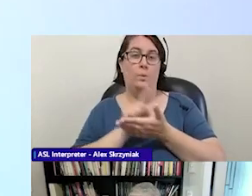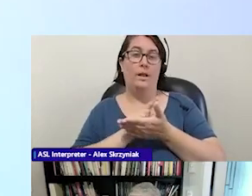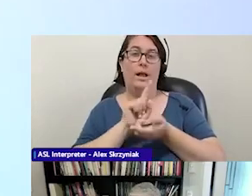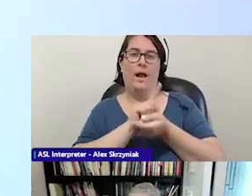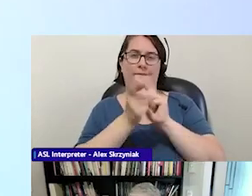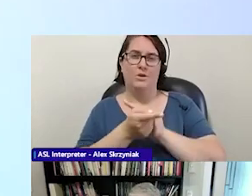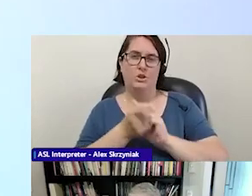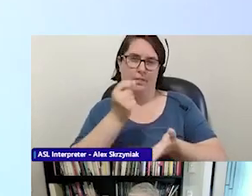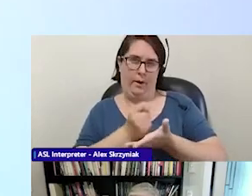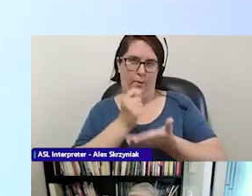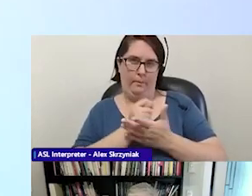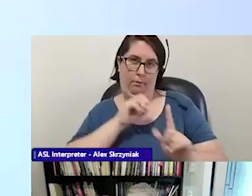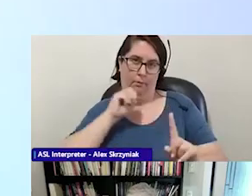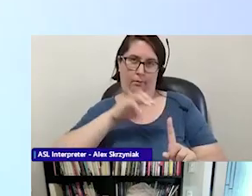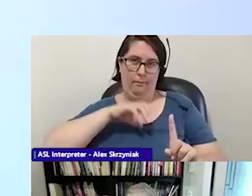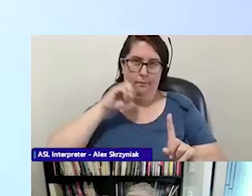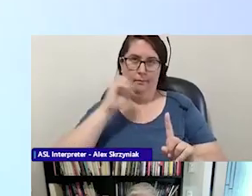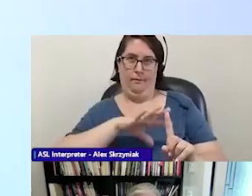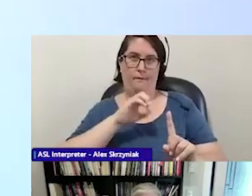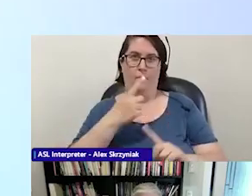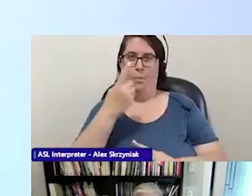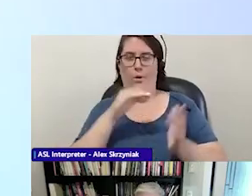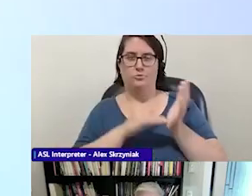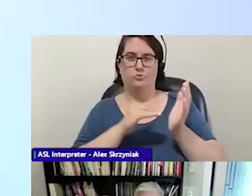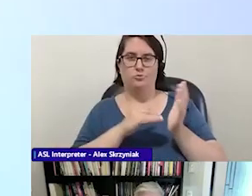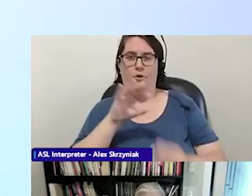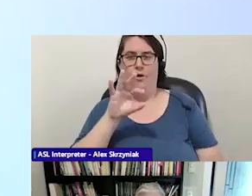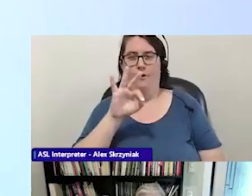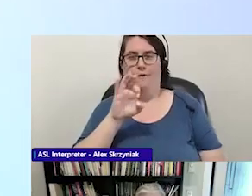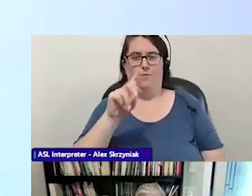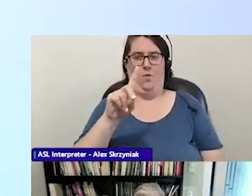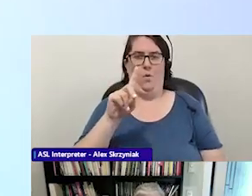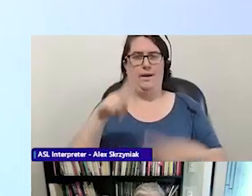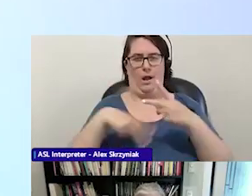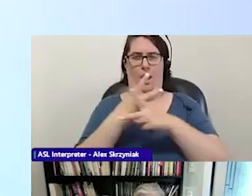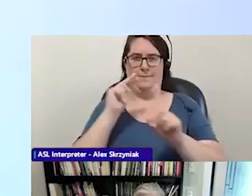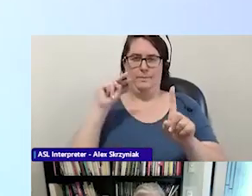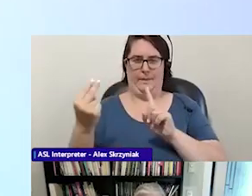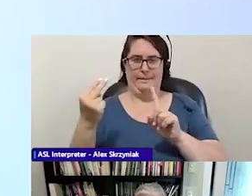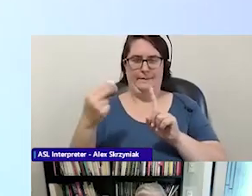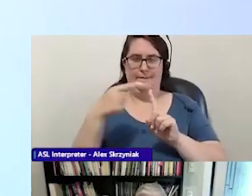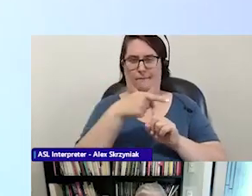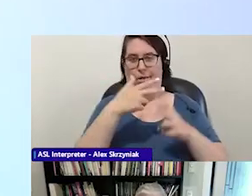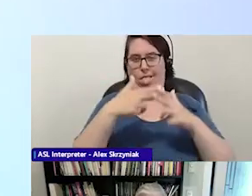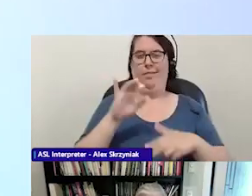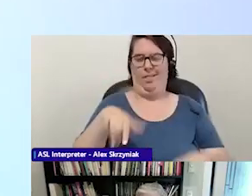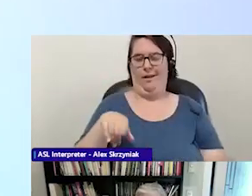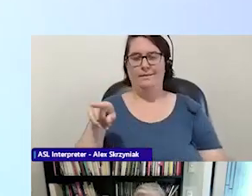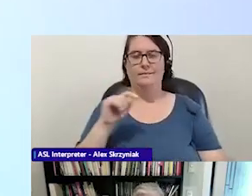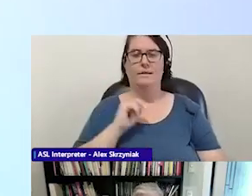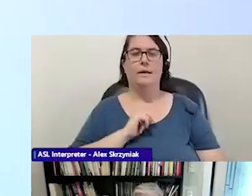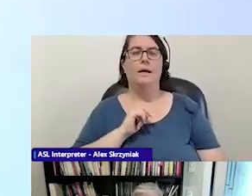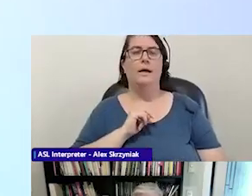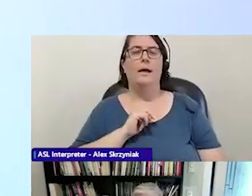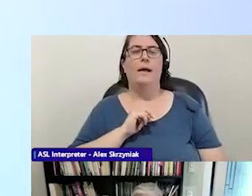at the hands of a Dr. Freud type, as she described him, where